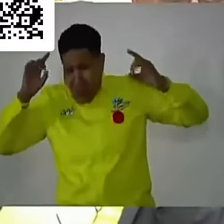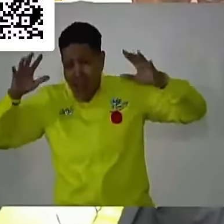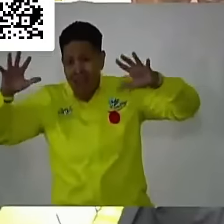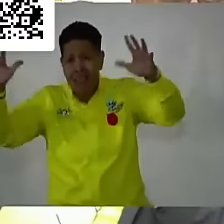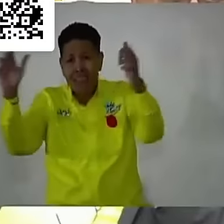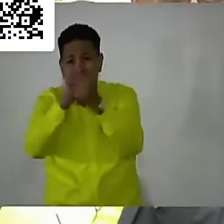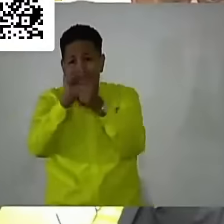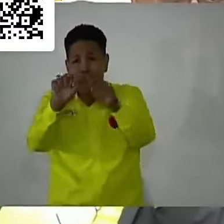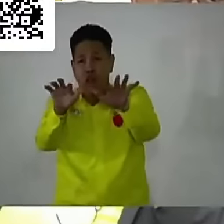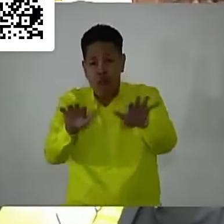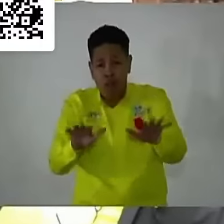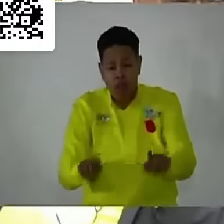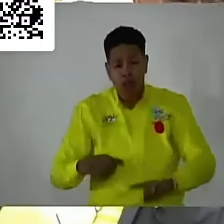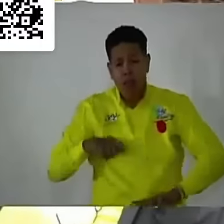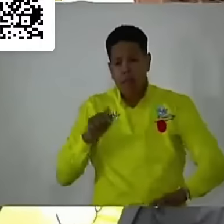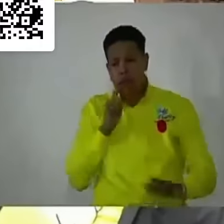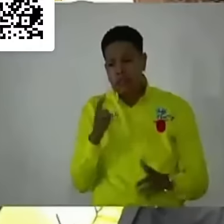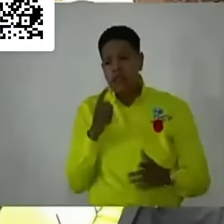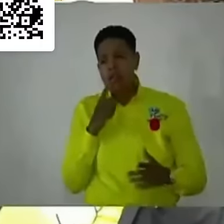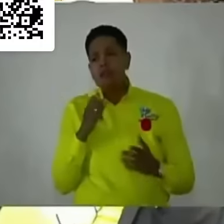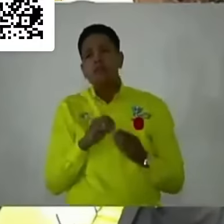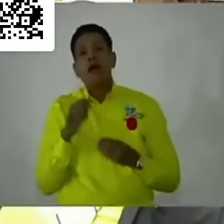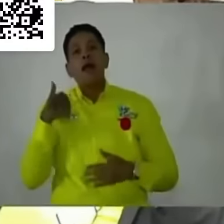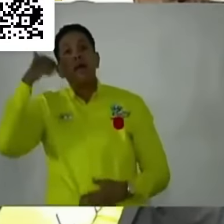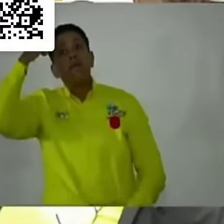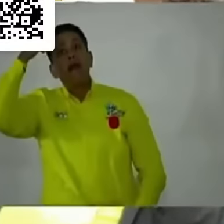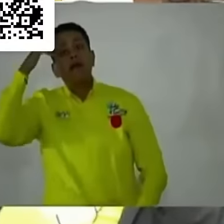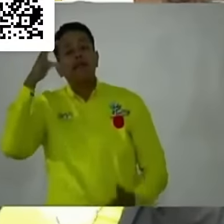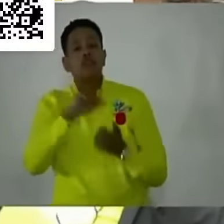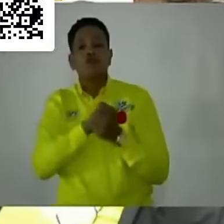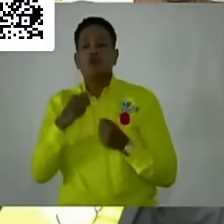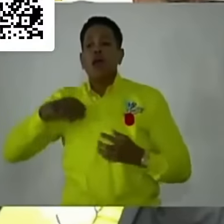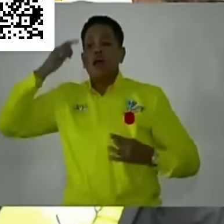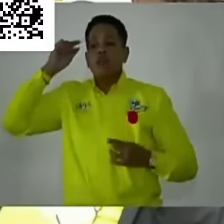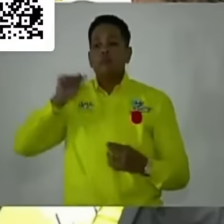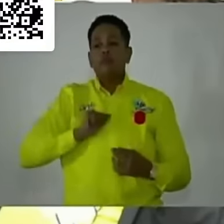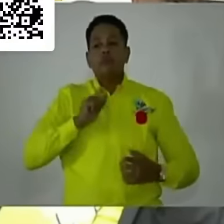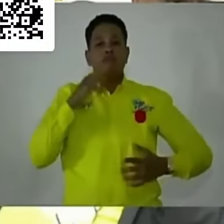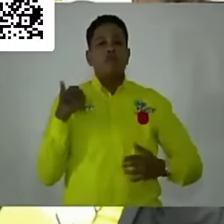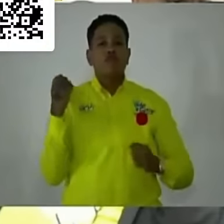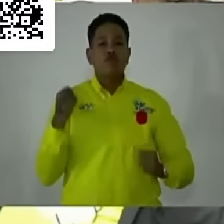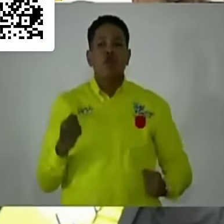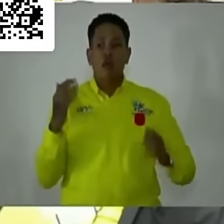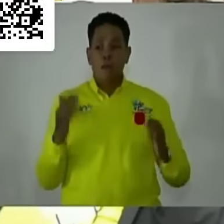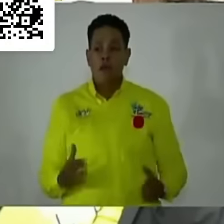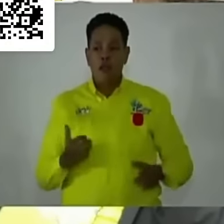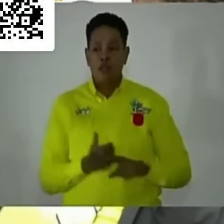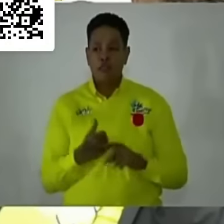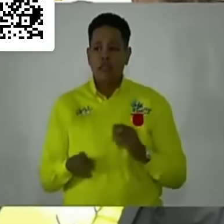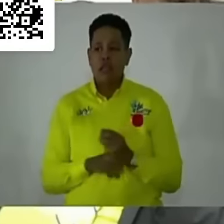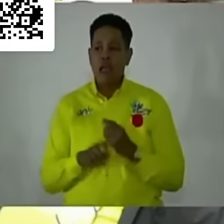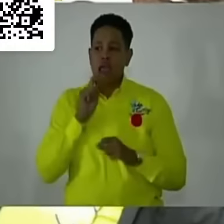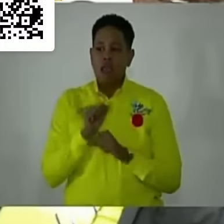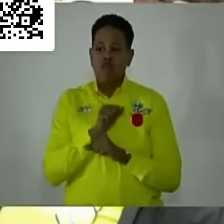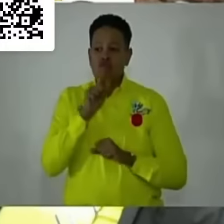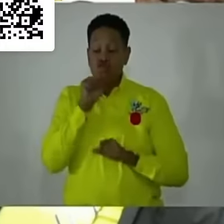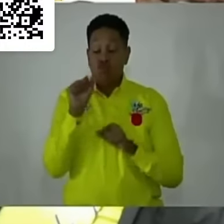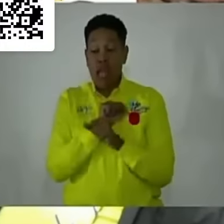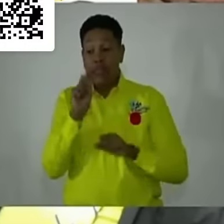I can tell you that it is playing with even my mind, and I consider myself a very strong individual. But just the